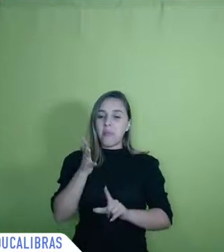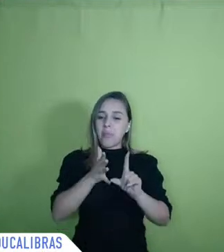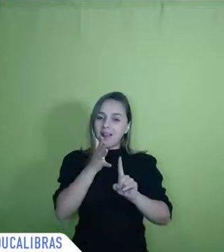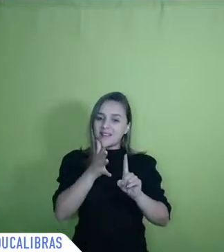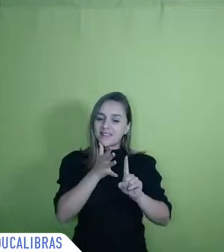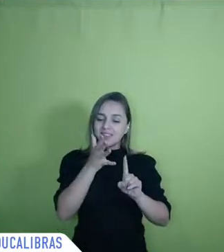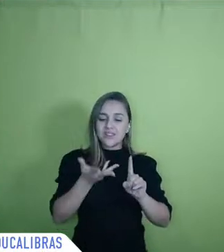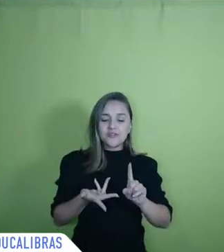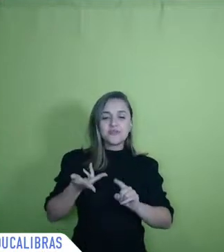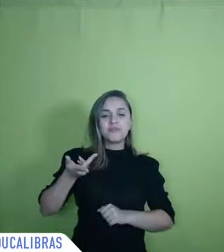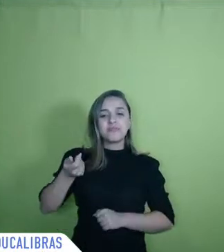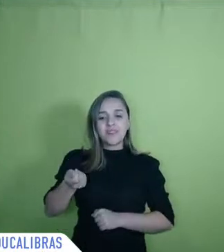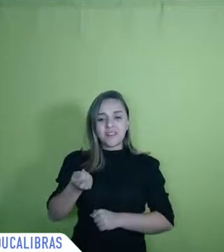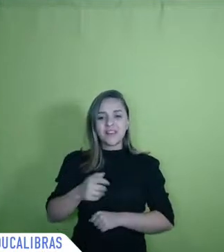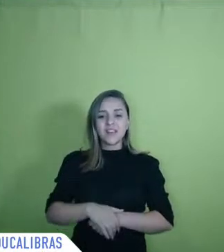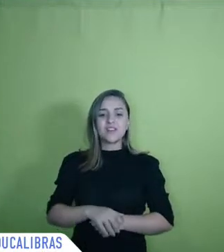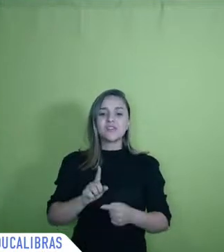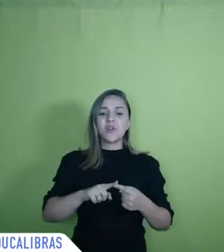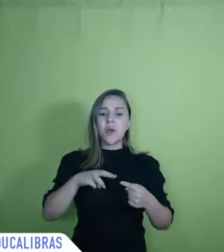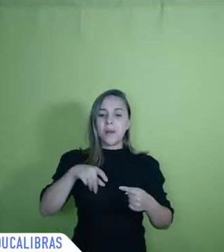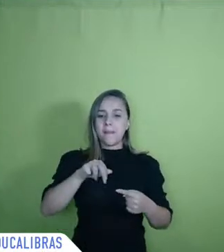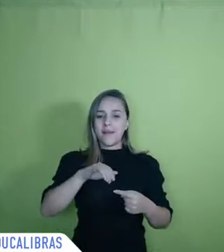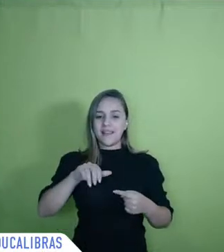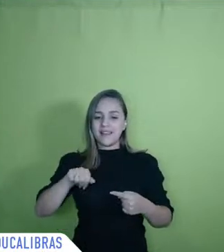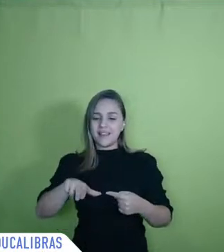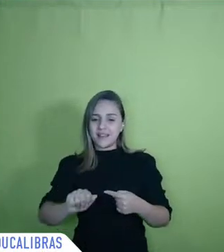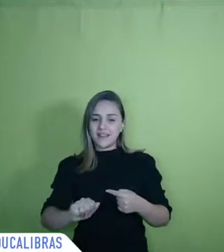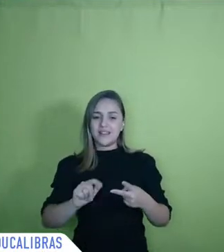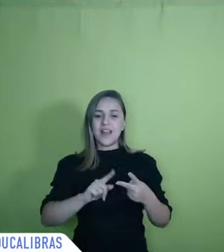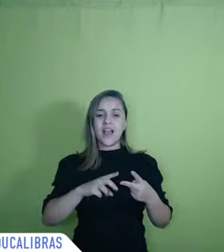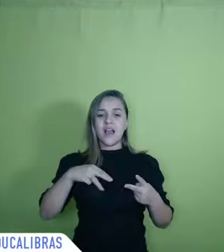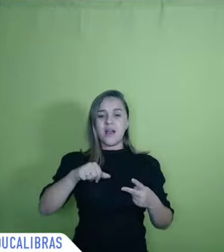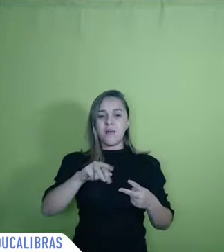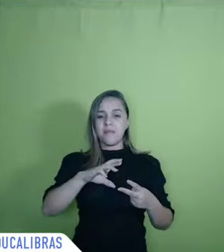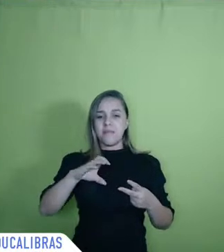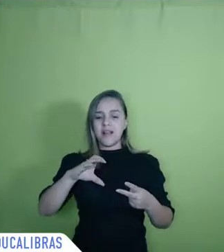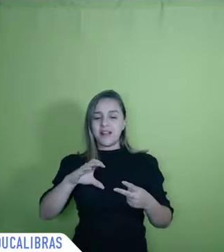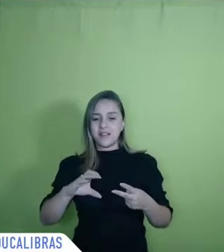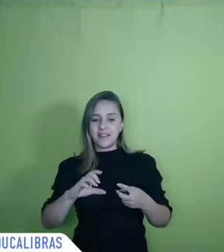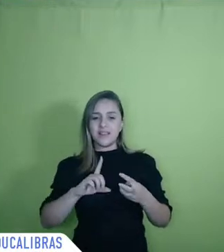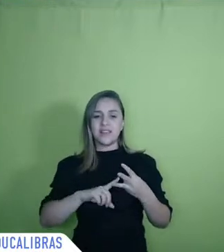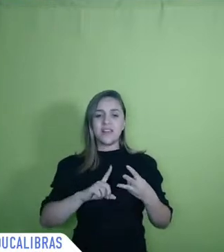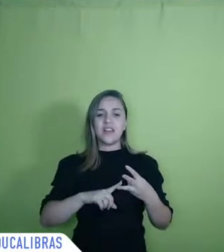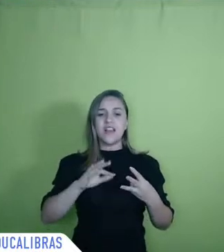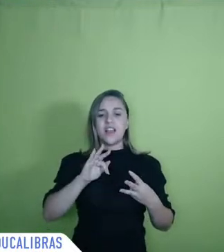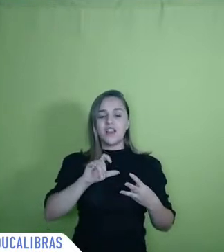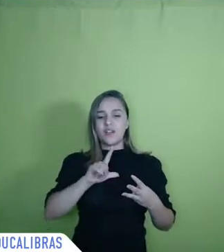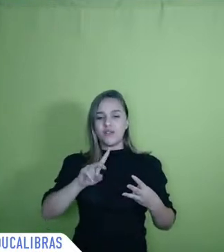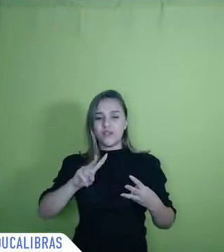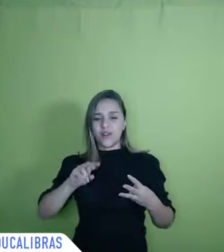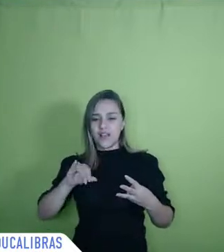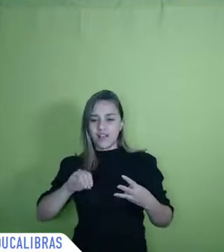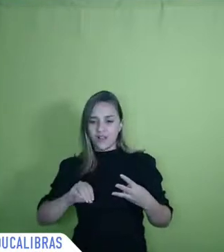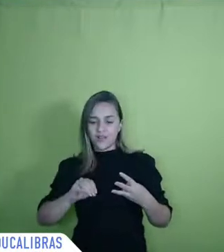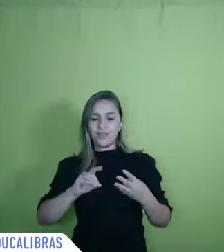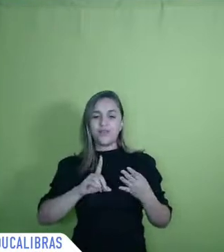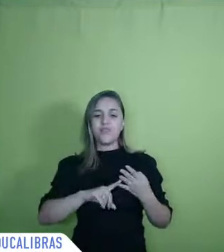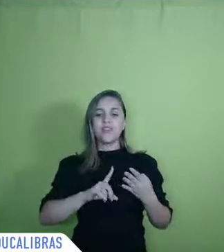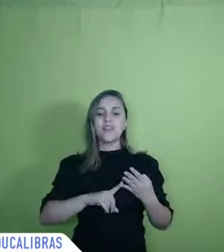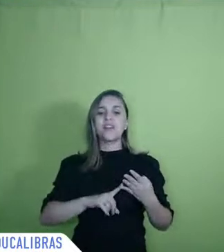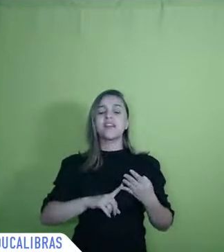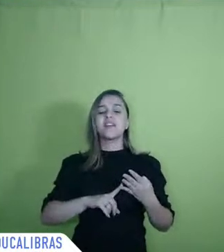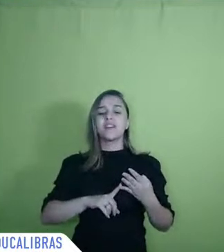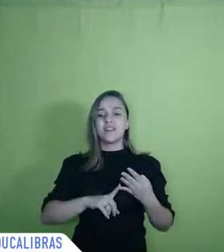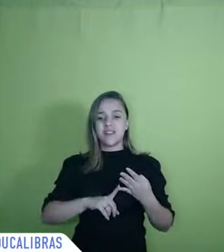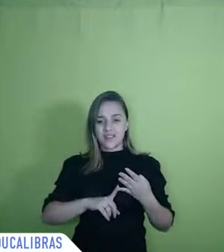is just so interesting with great panelists. Mariana Almeida, Governor Flávio Dino, and Marc Morgan.